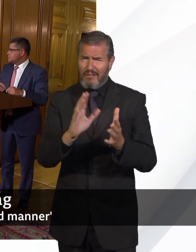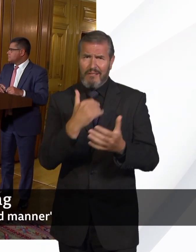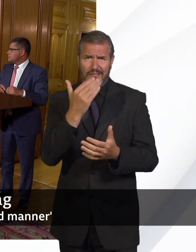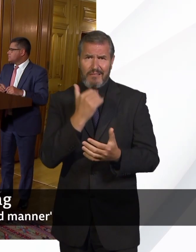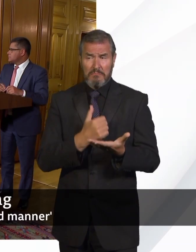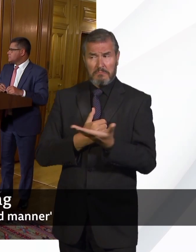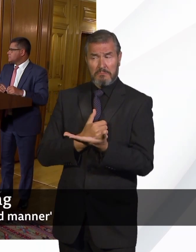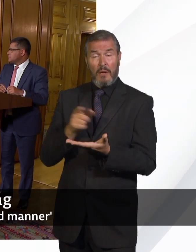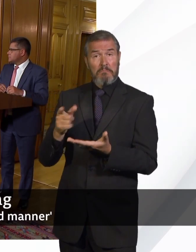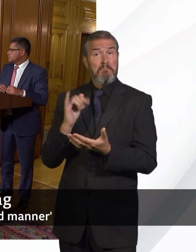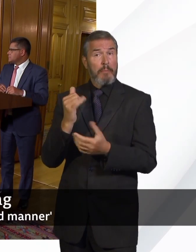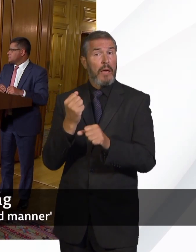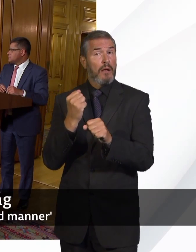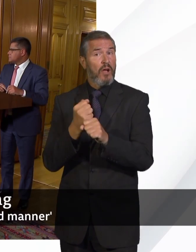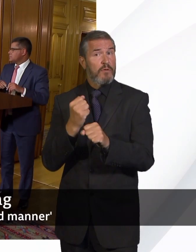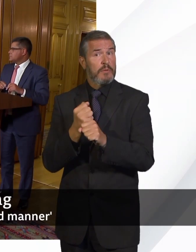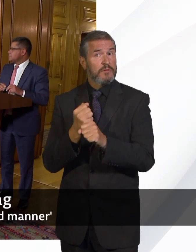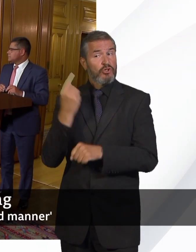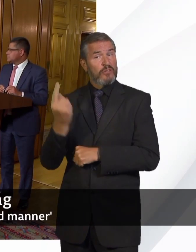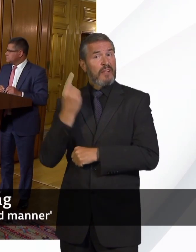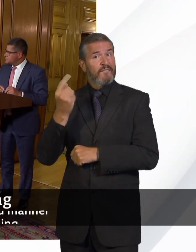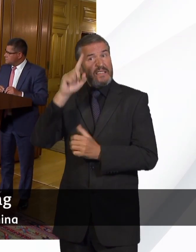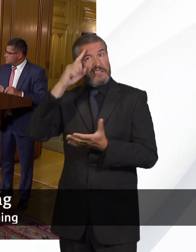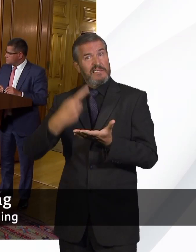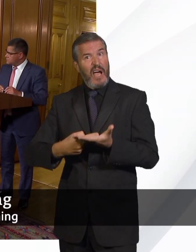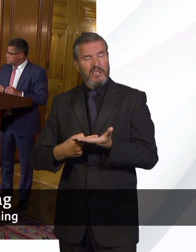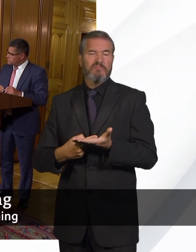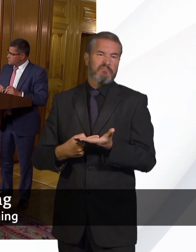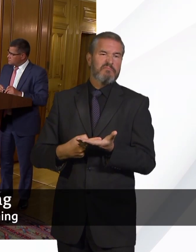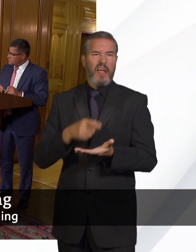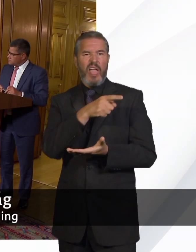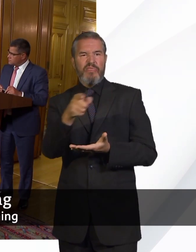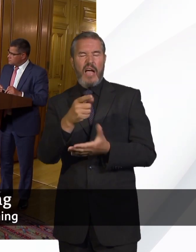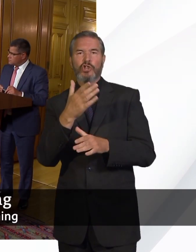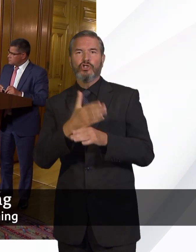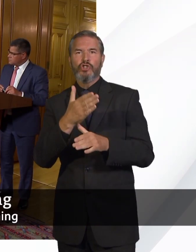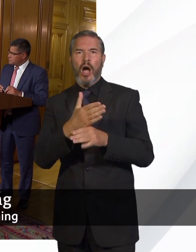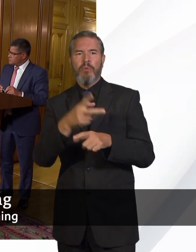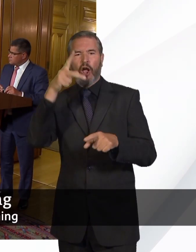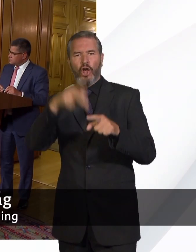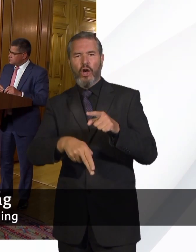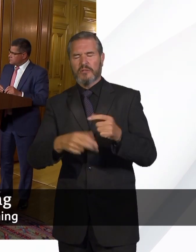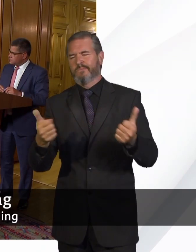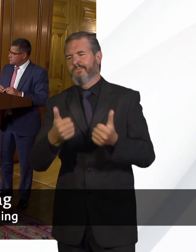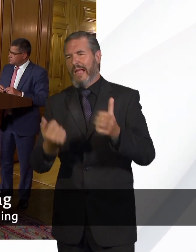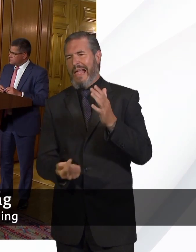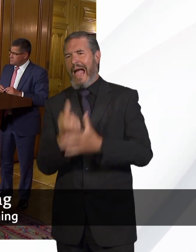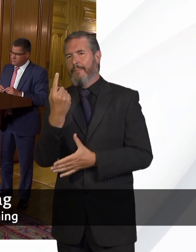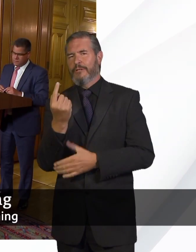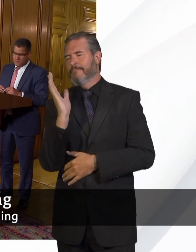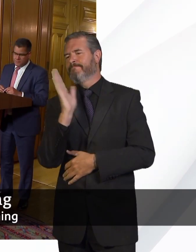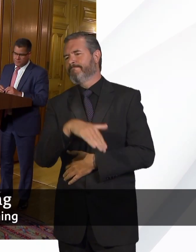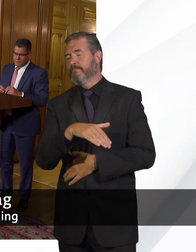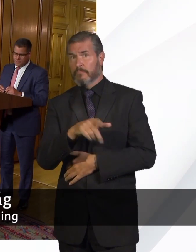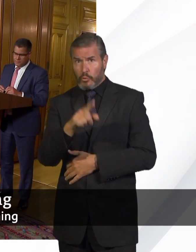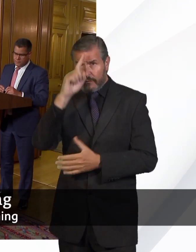government privately decided that actually job losses on that sort of scale are unfortunately inevitable? And if